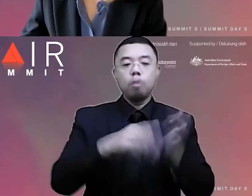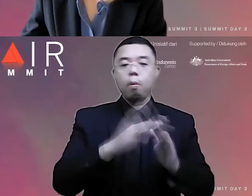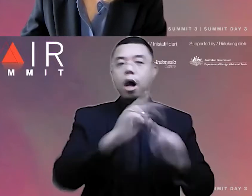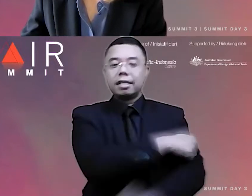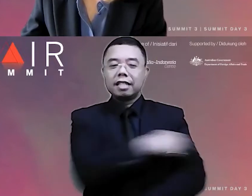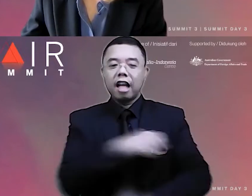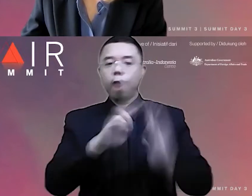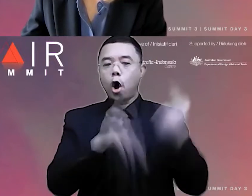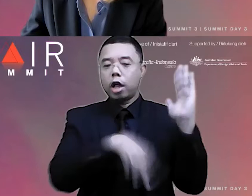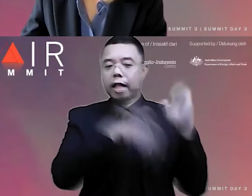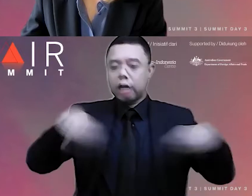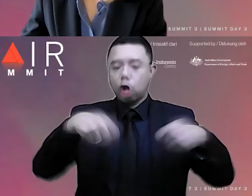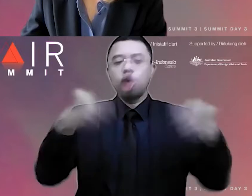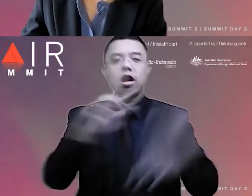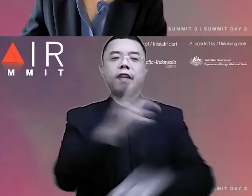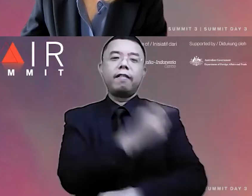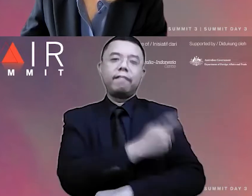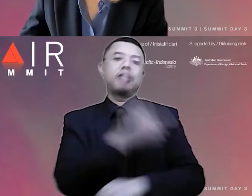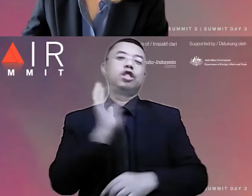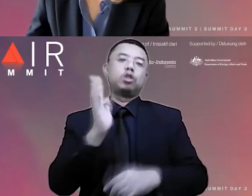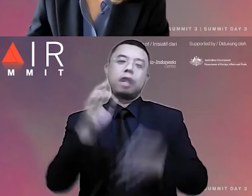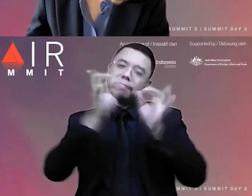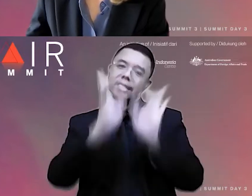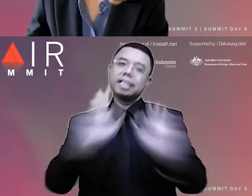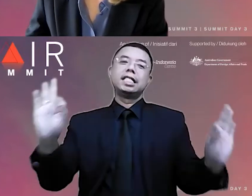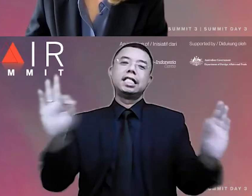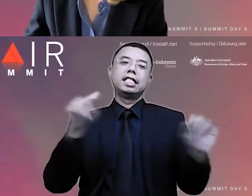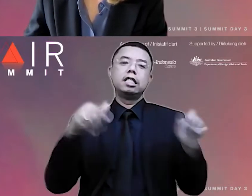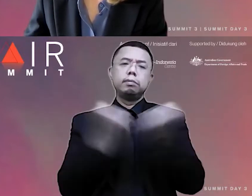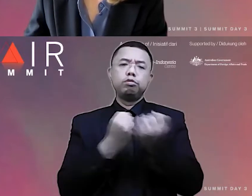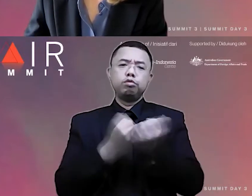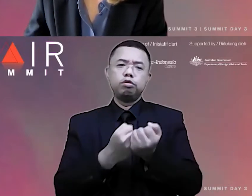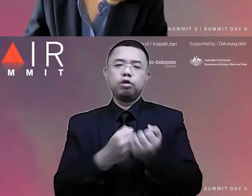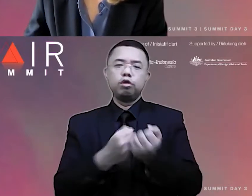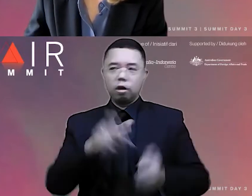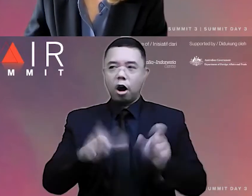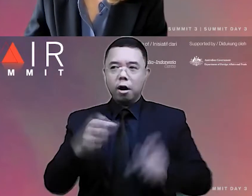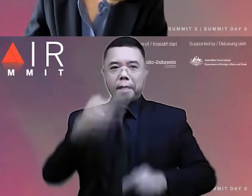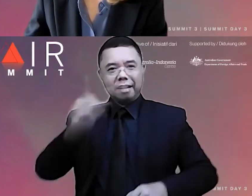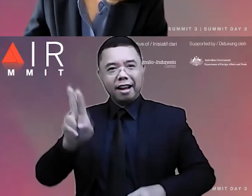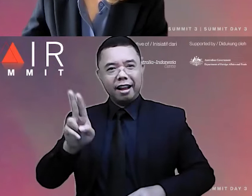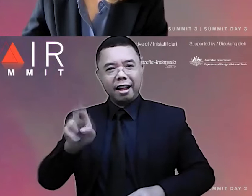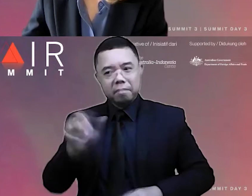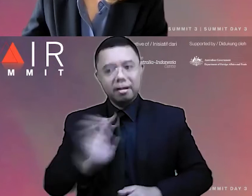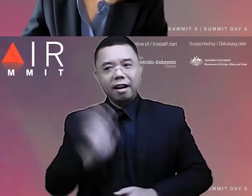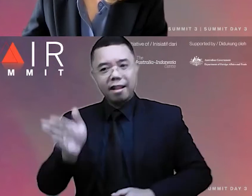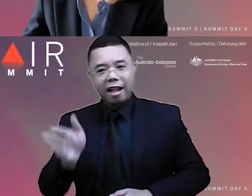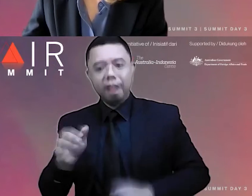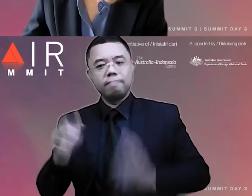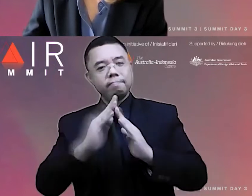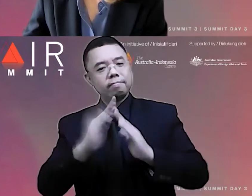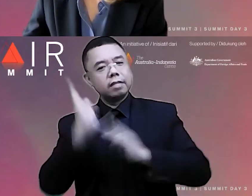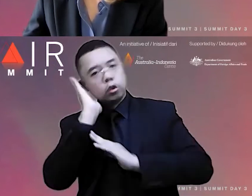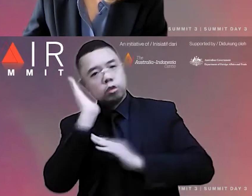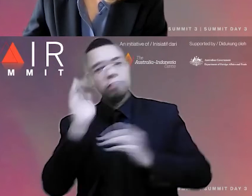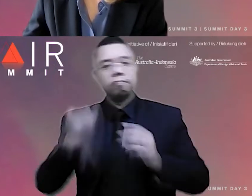will boost the confidence of customers when they travel. This is one of the effort that we've been doing so far.